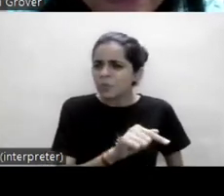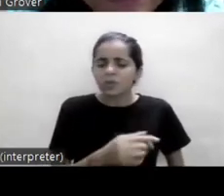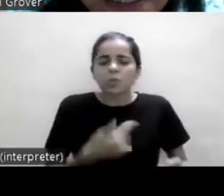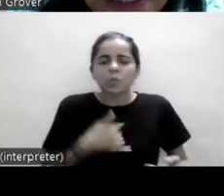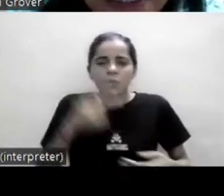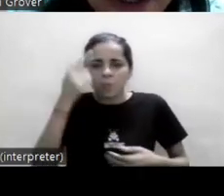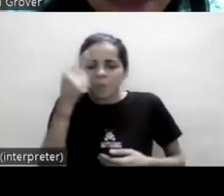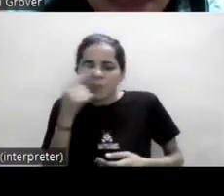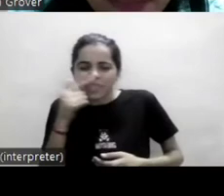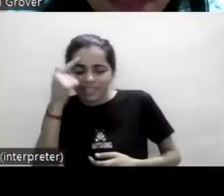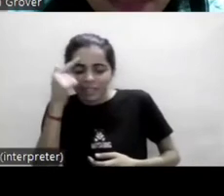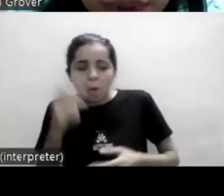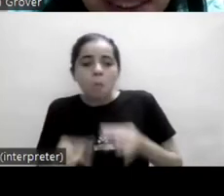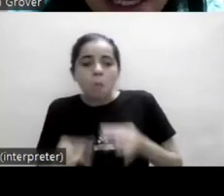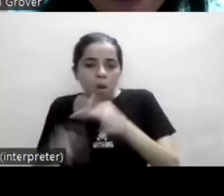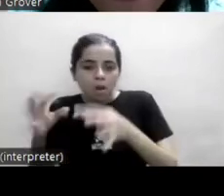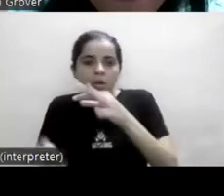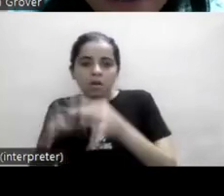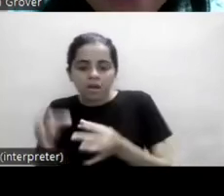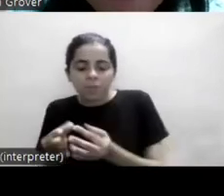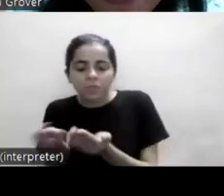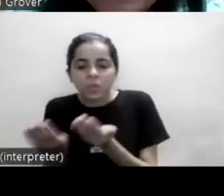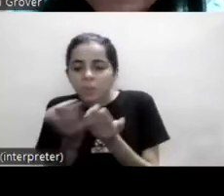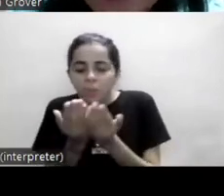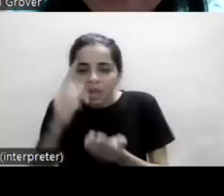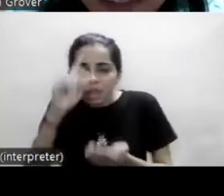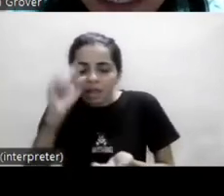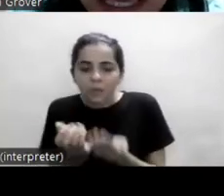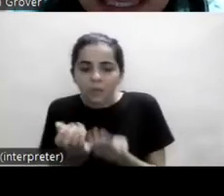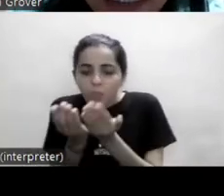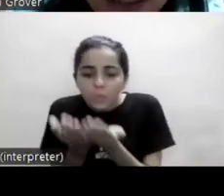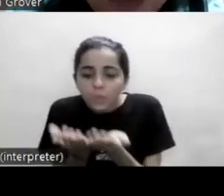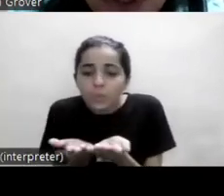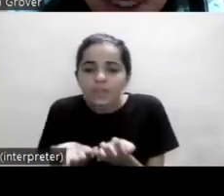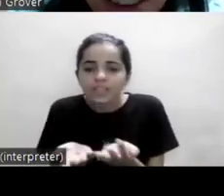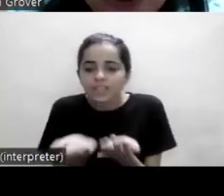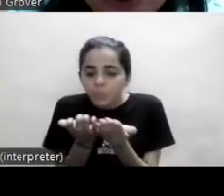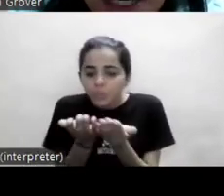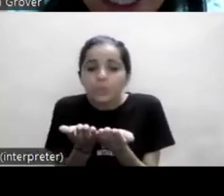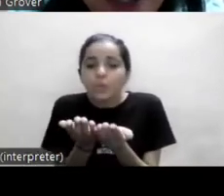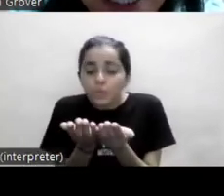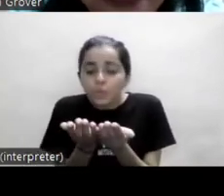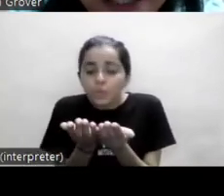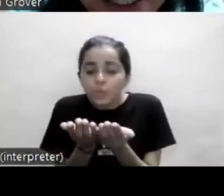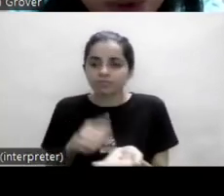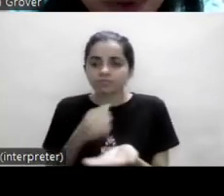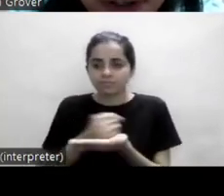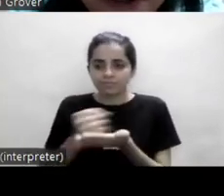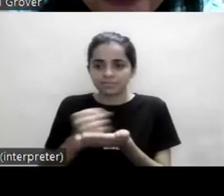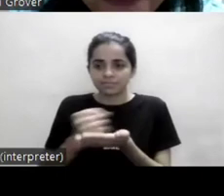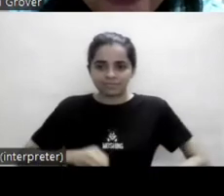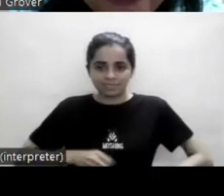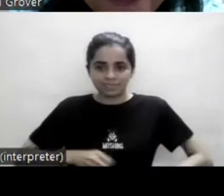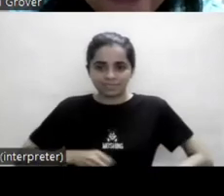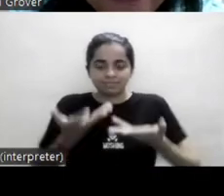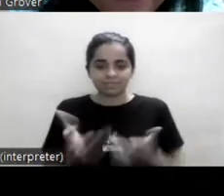know, he's feeling discomfort about it. But it is something else, and he would try to express it to